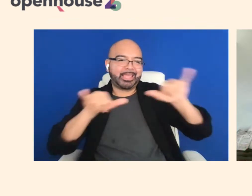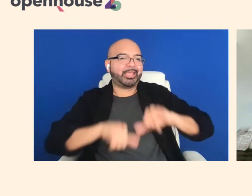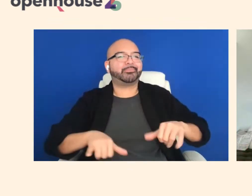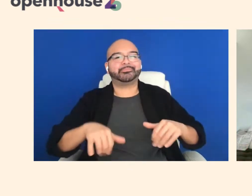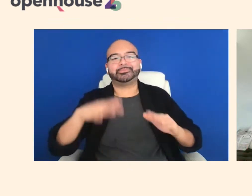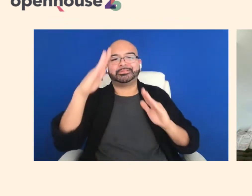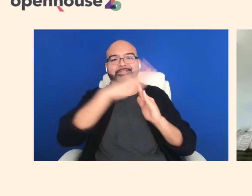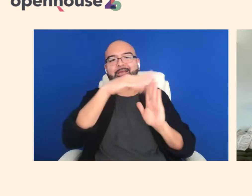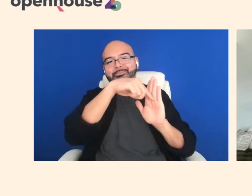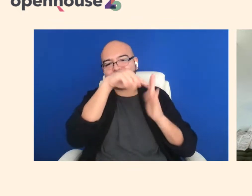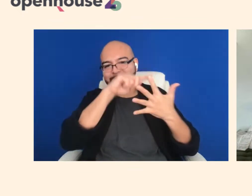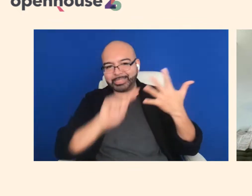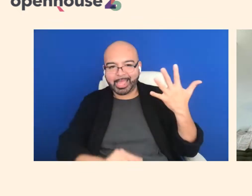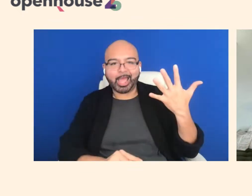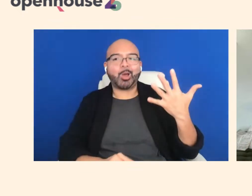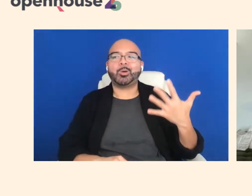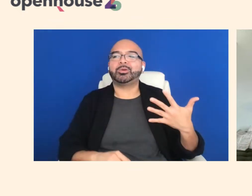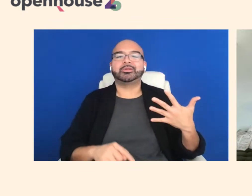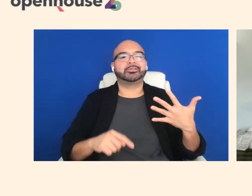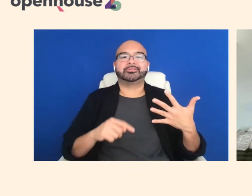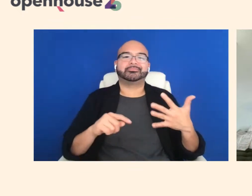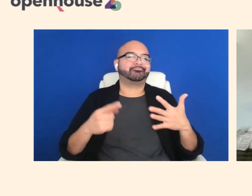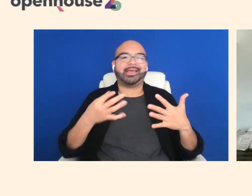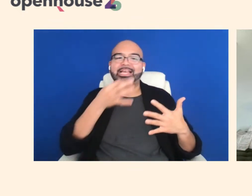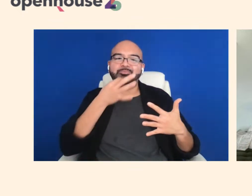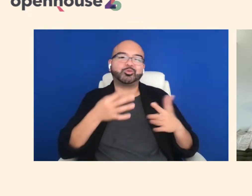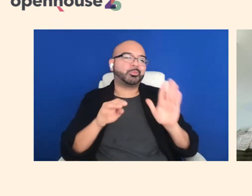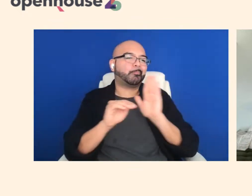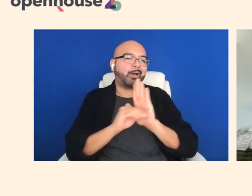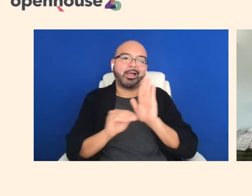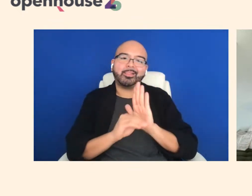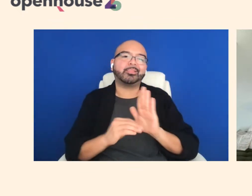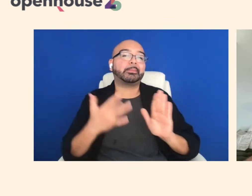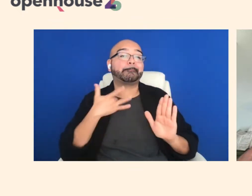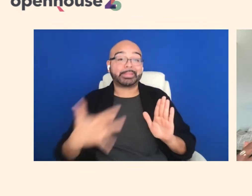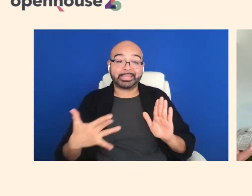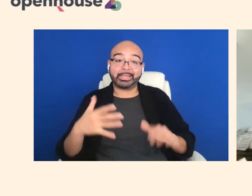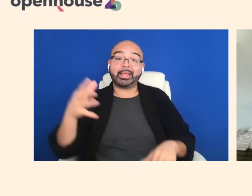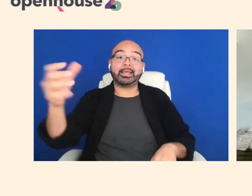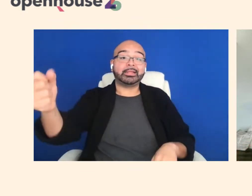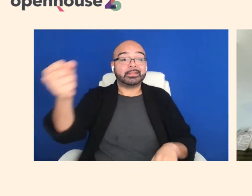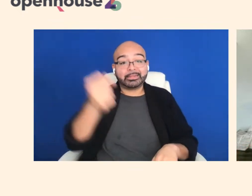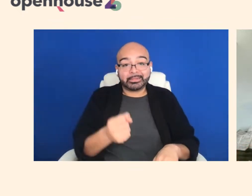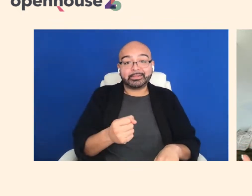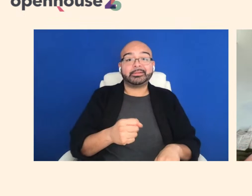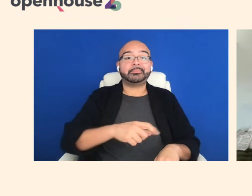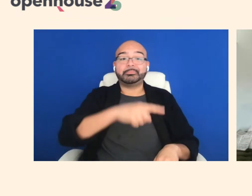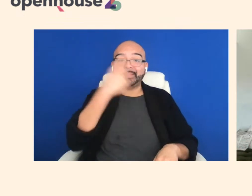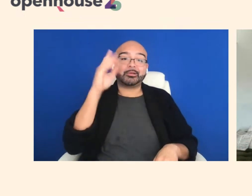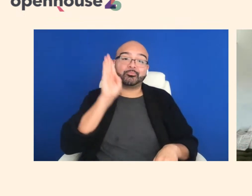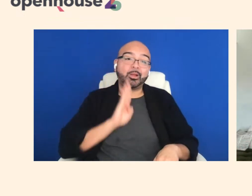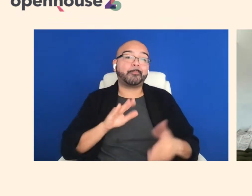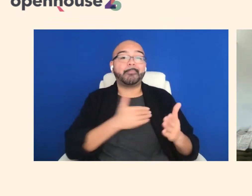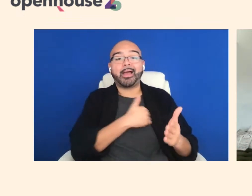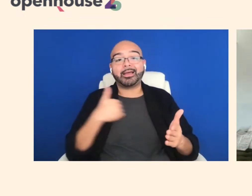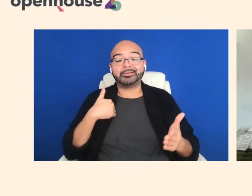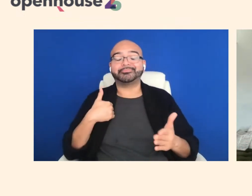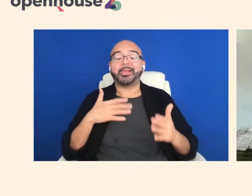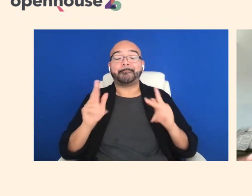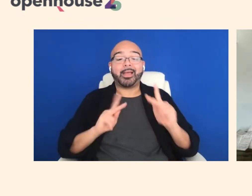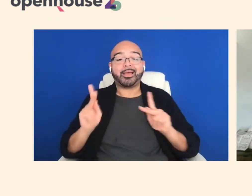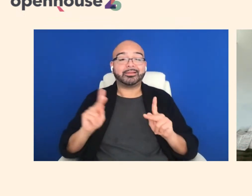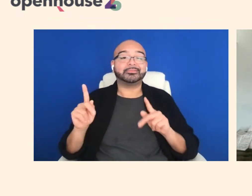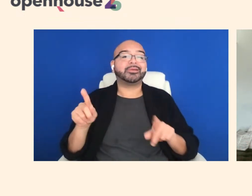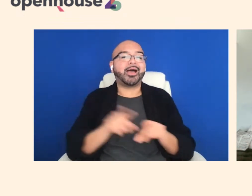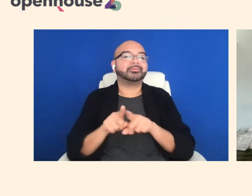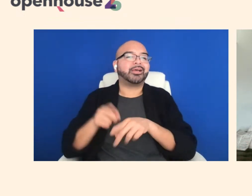model that plugs in inert black and brown bodies as an afterthought. mm,